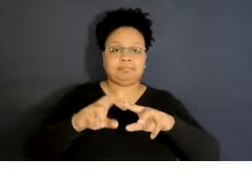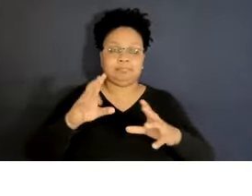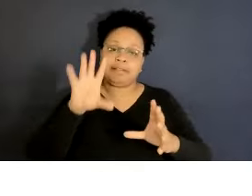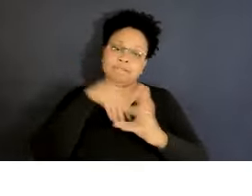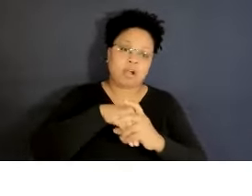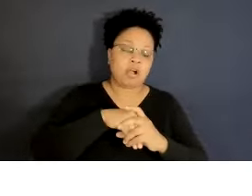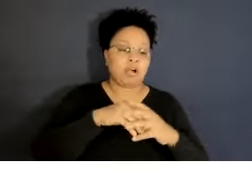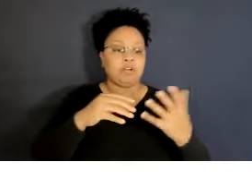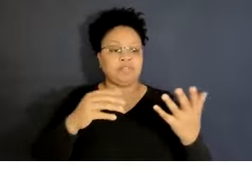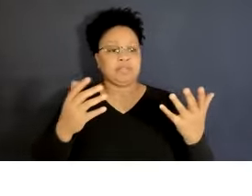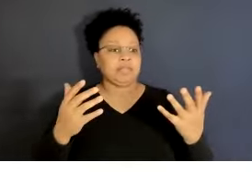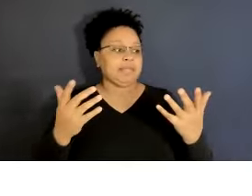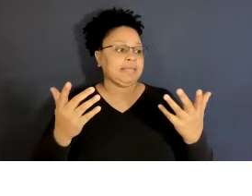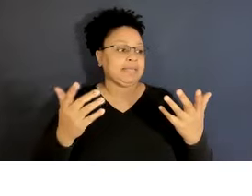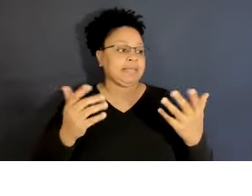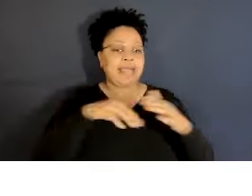Access Living's